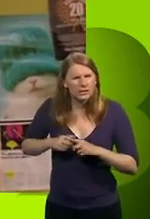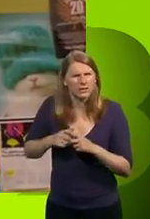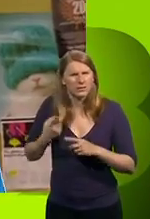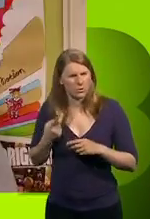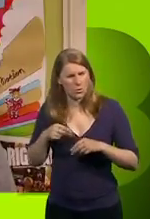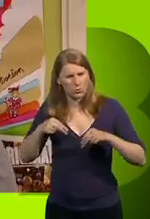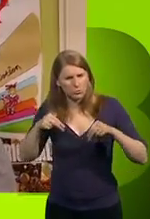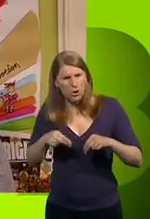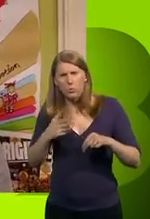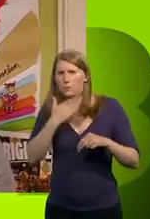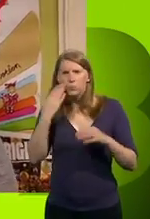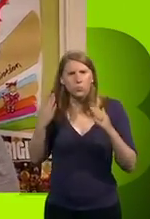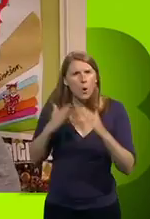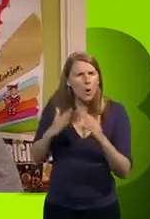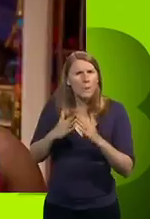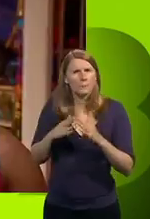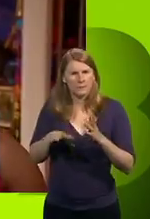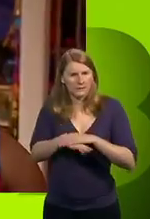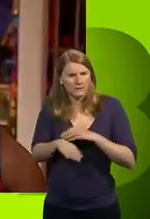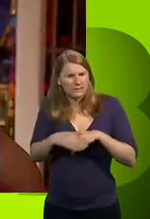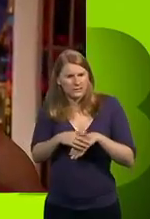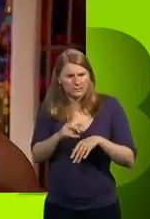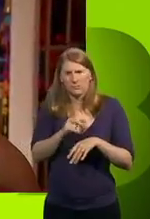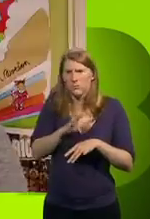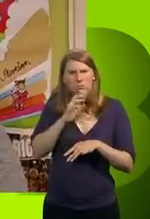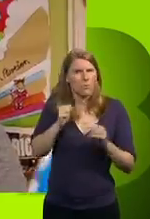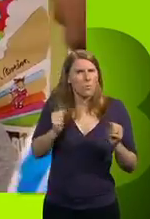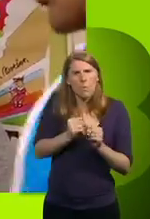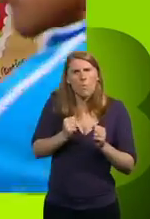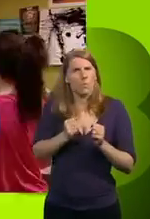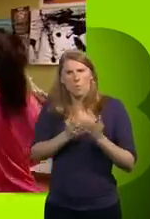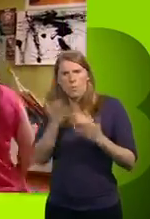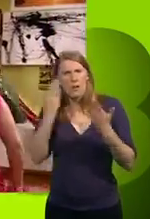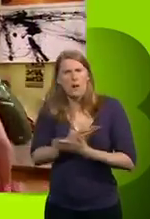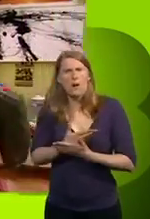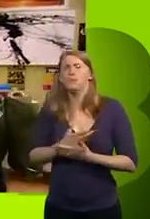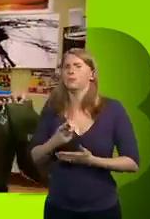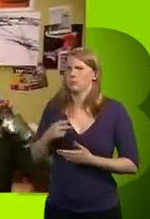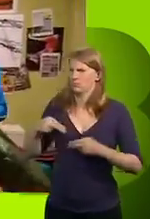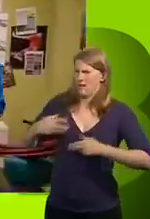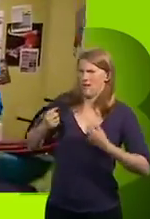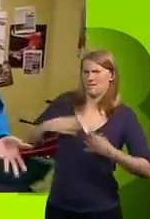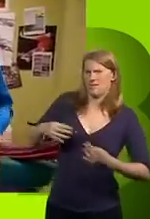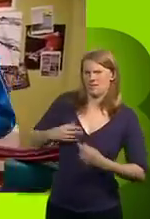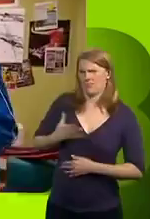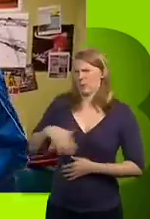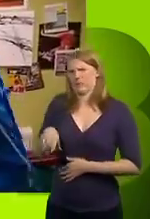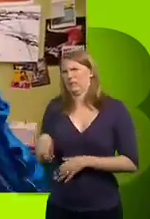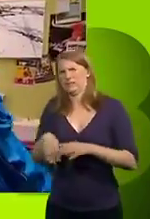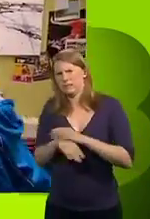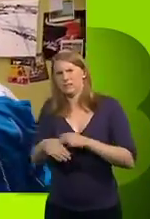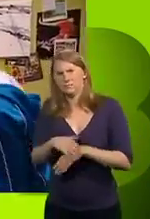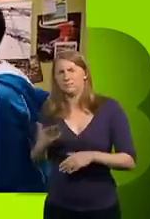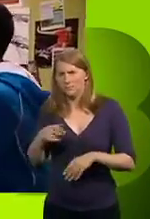cute is that? Dogs have fur, they don't need booties. Is wool even waterproof? Anyway, we get talking, and I decided, instead of buying clothes for